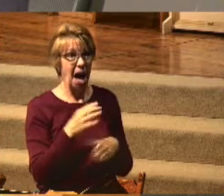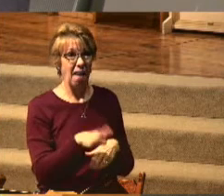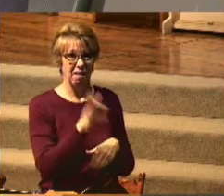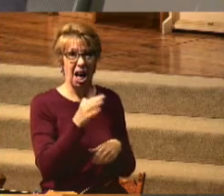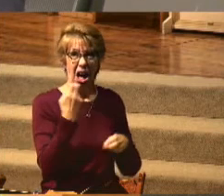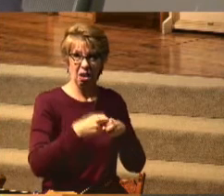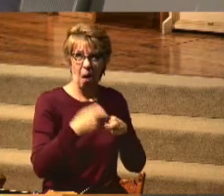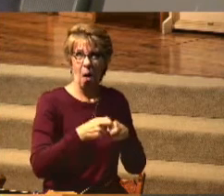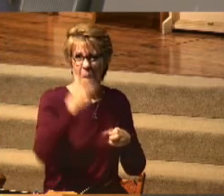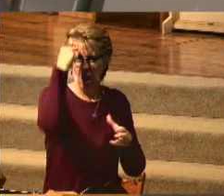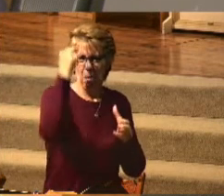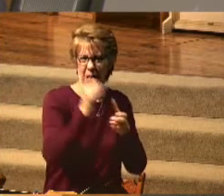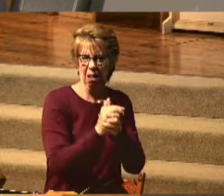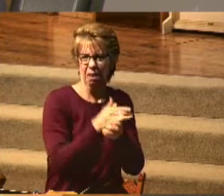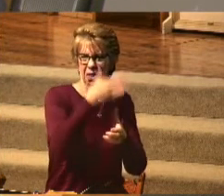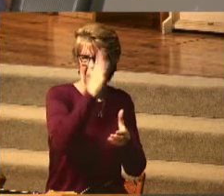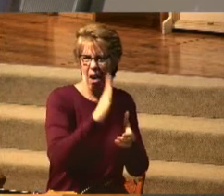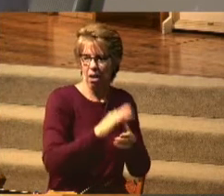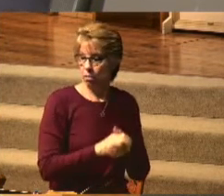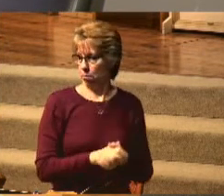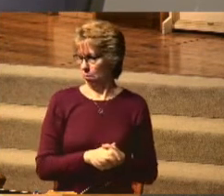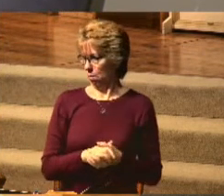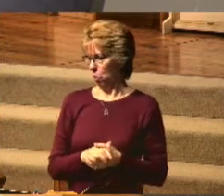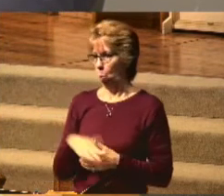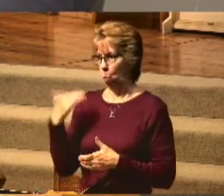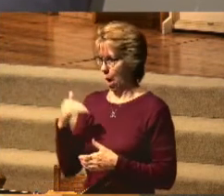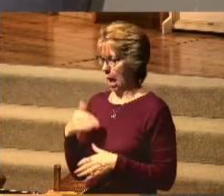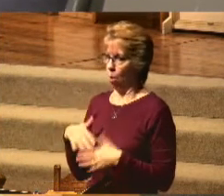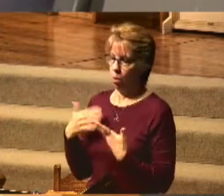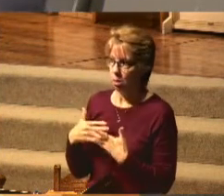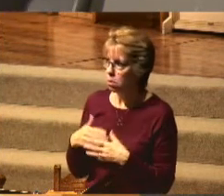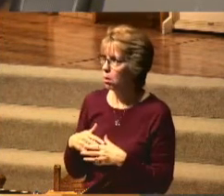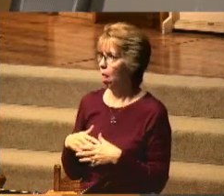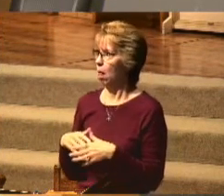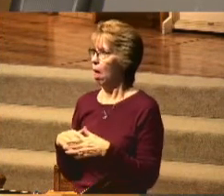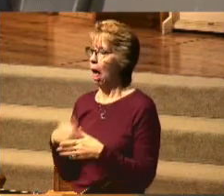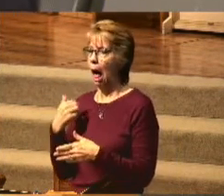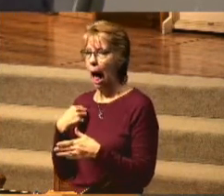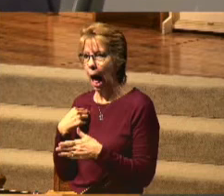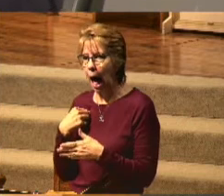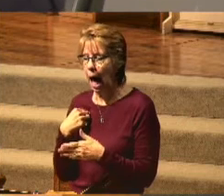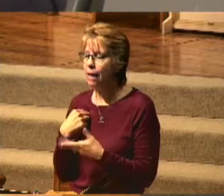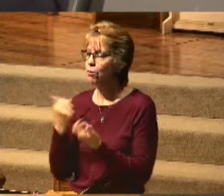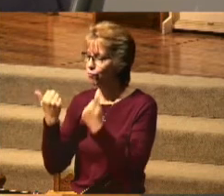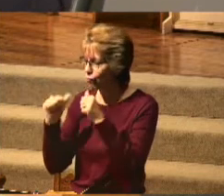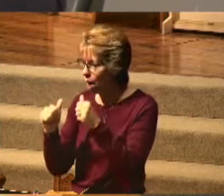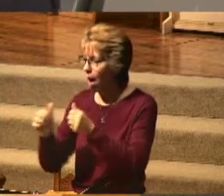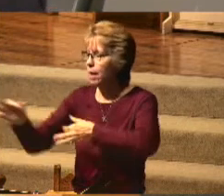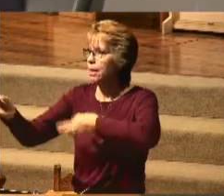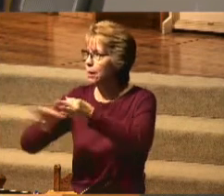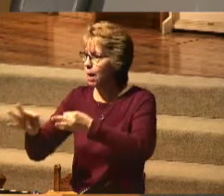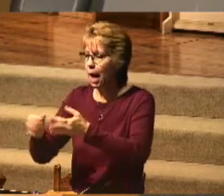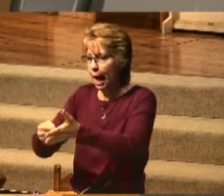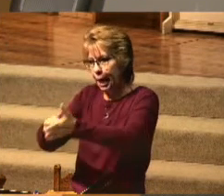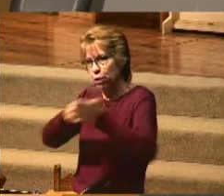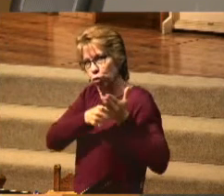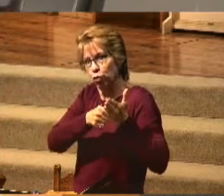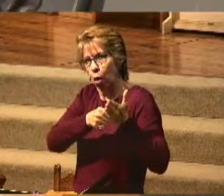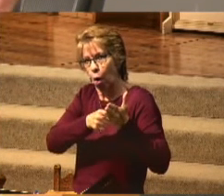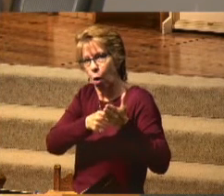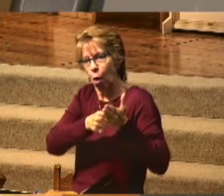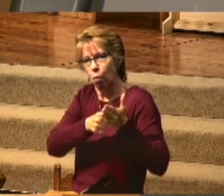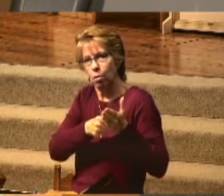to believe God. Well, that was a good sign. I just took her back and showed her how